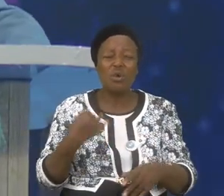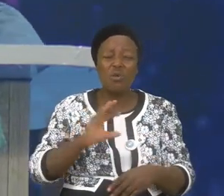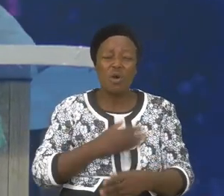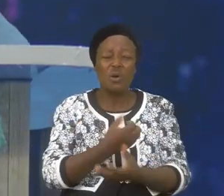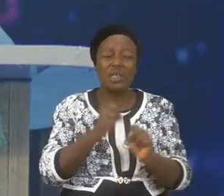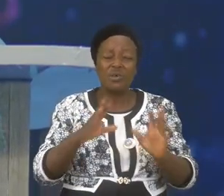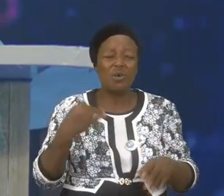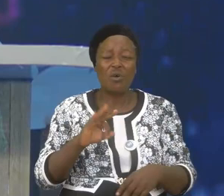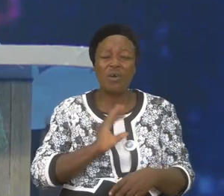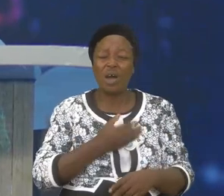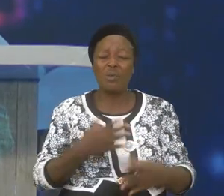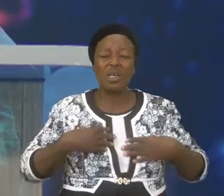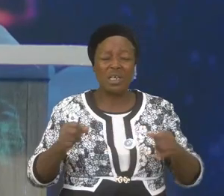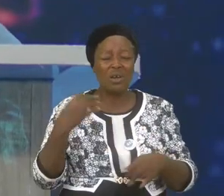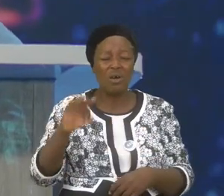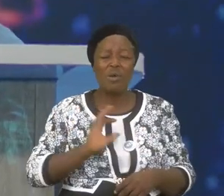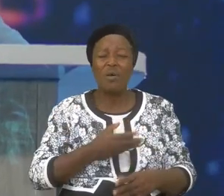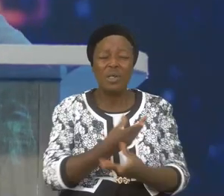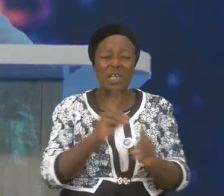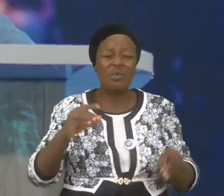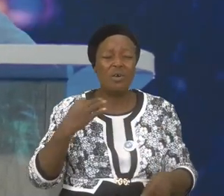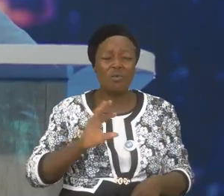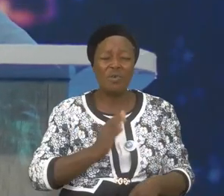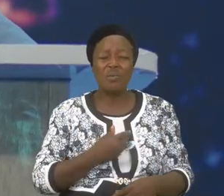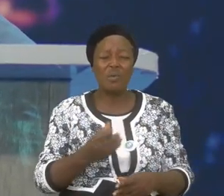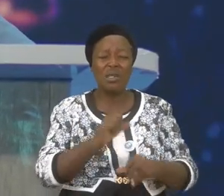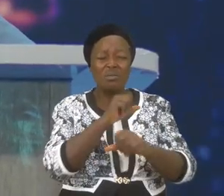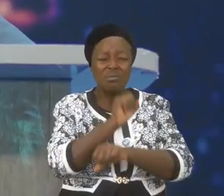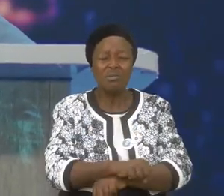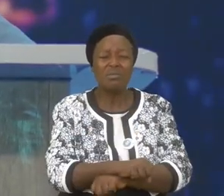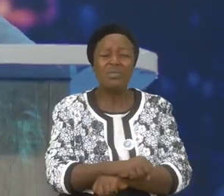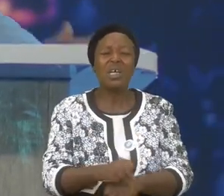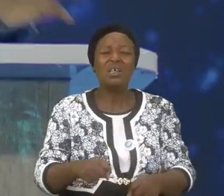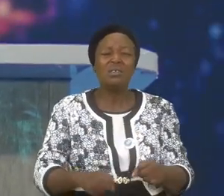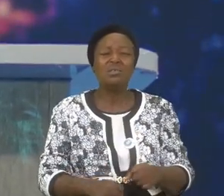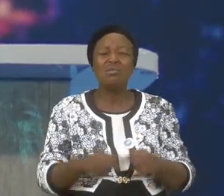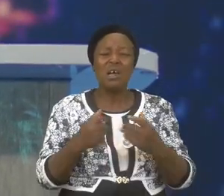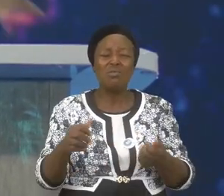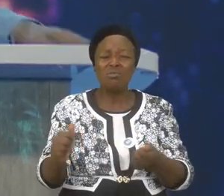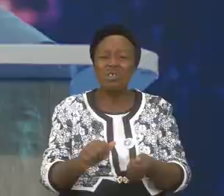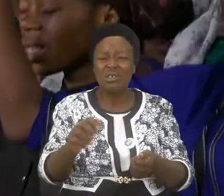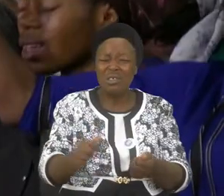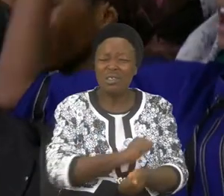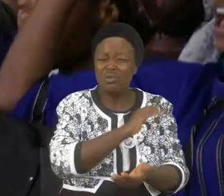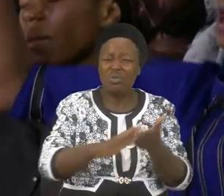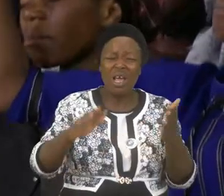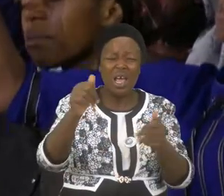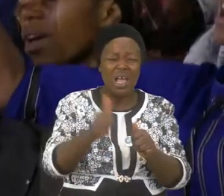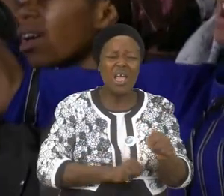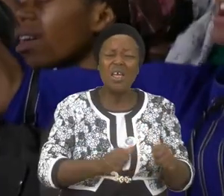dominion, strike every evil thing out of your life right now in Jesus'